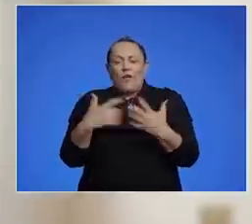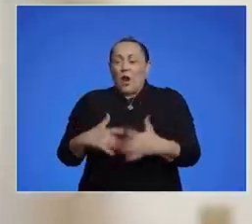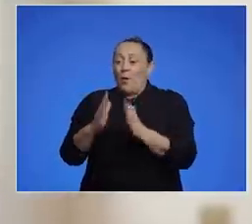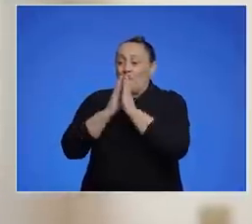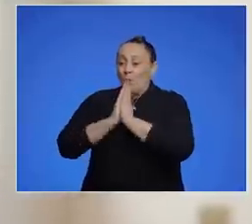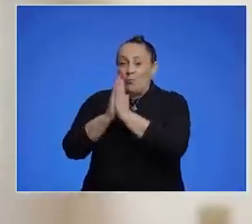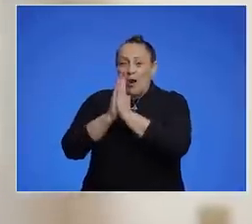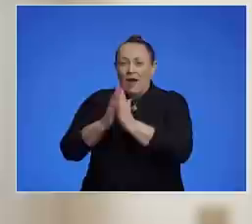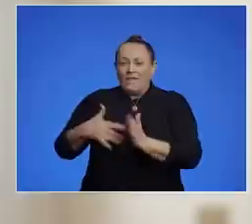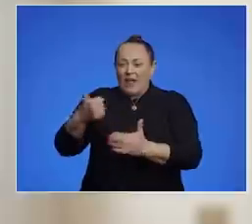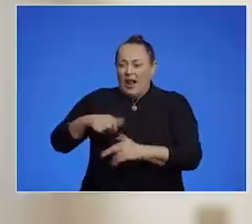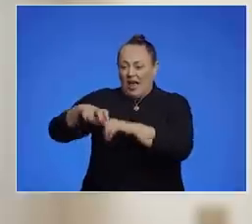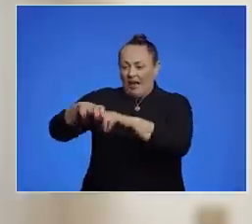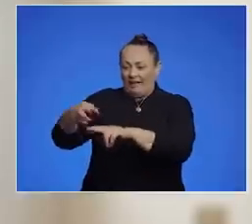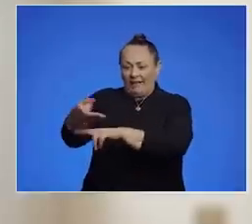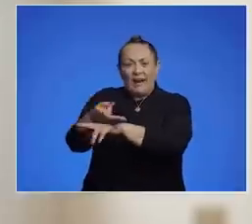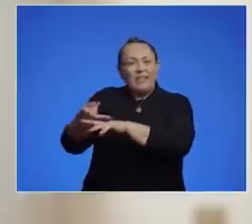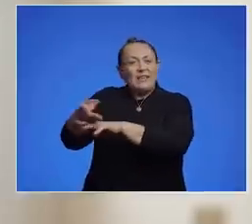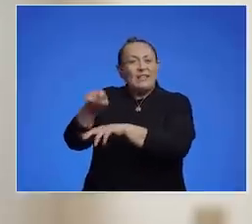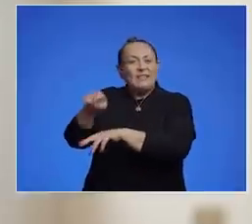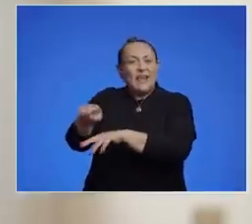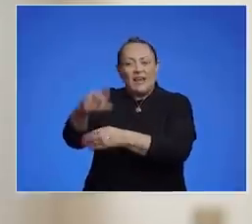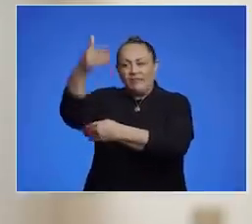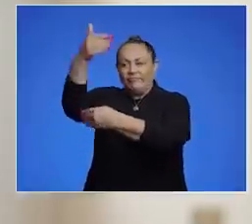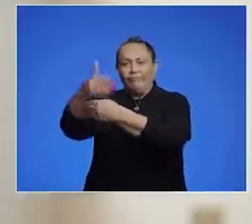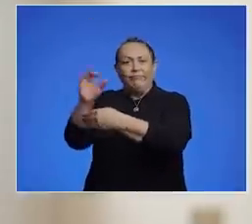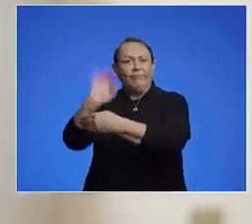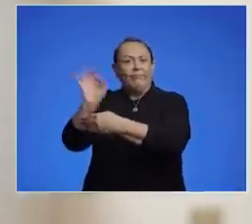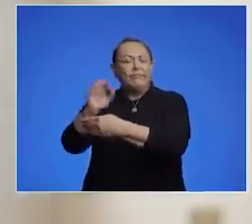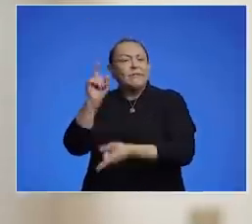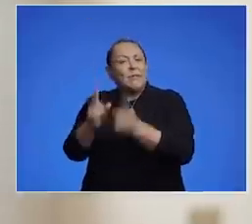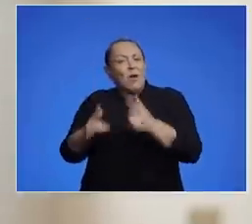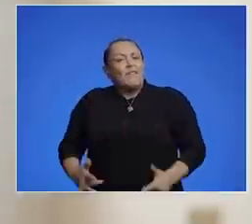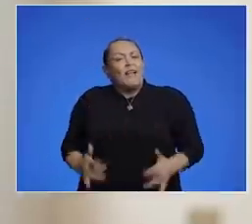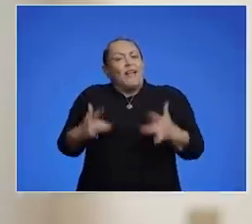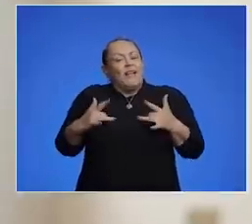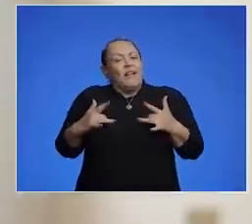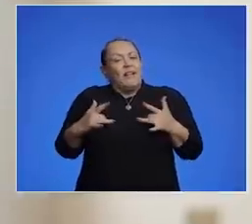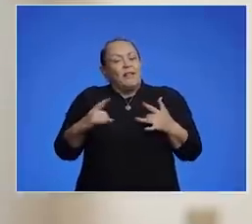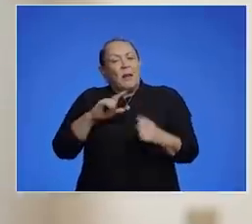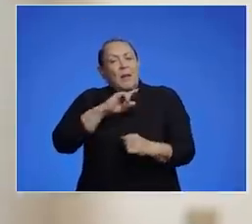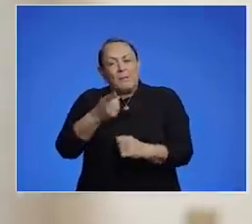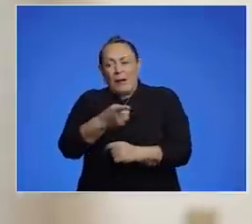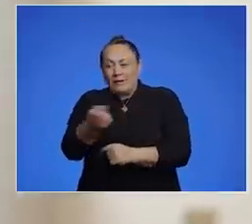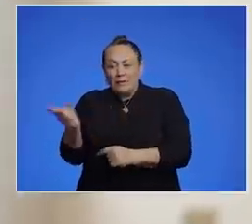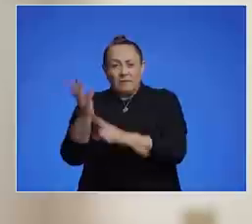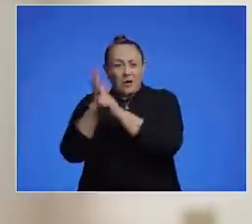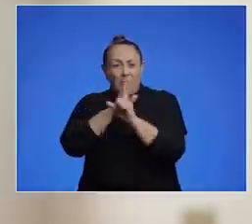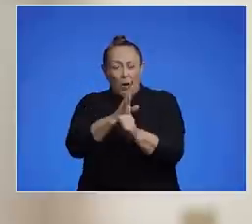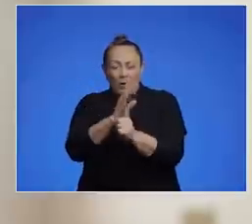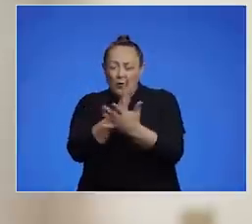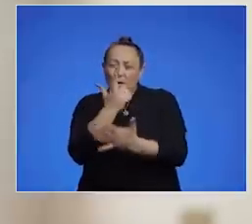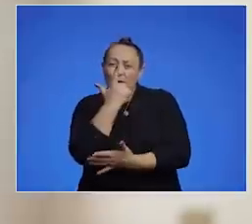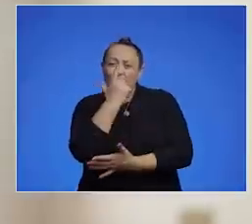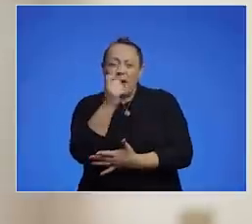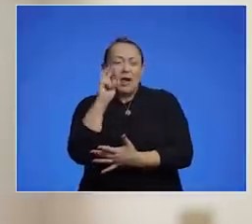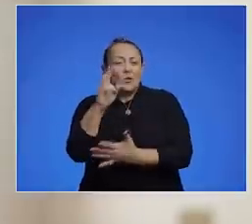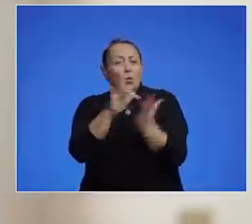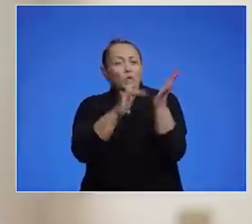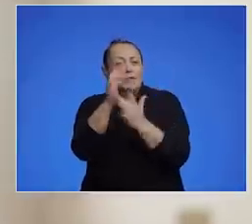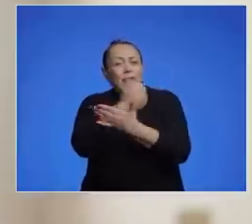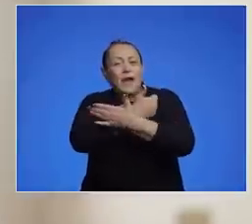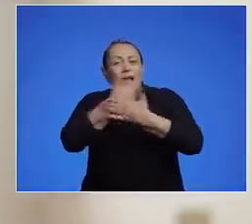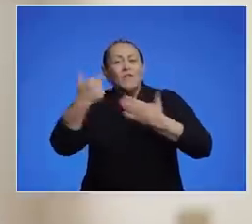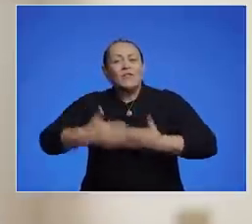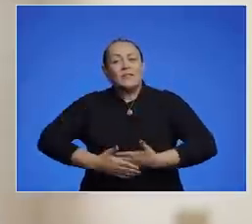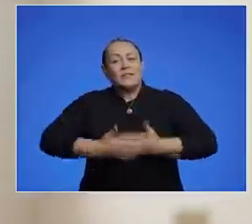do feel like I'm talking to an empty chair. I'm talking to a wall. But these apostles, disciples, saw Jesus every day.